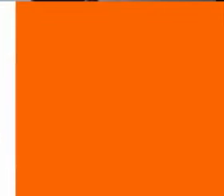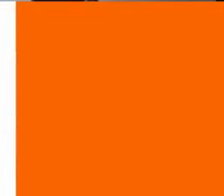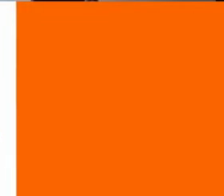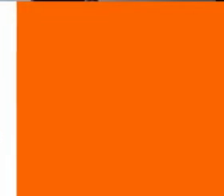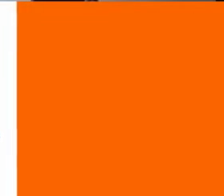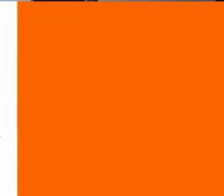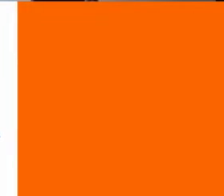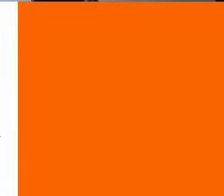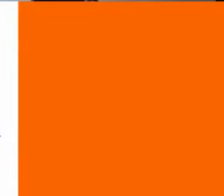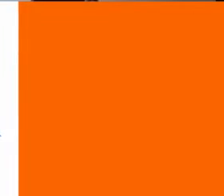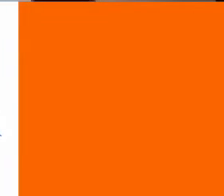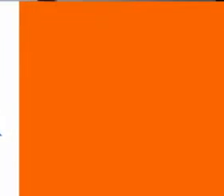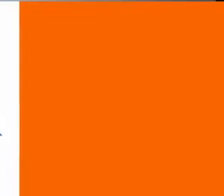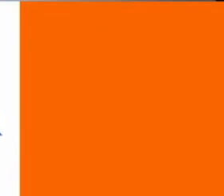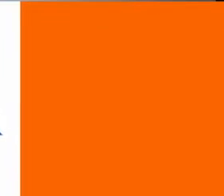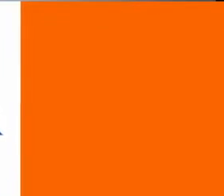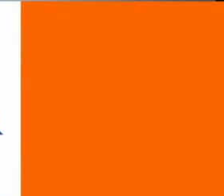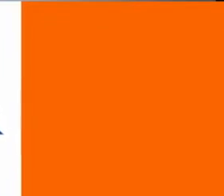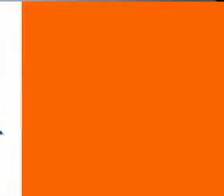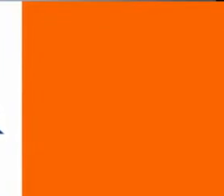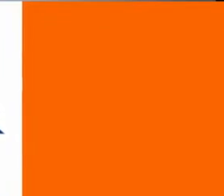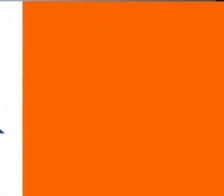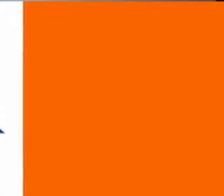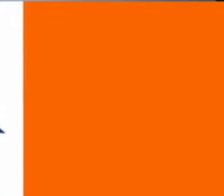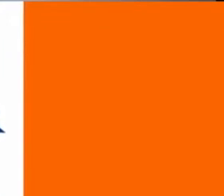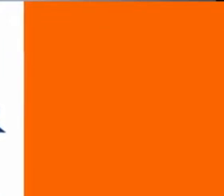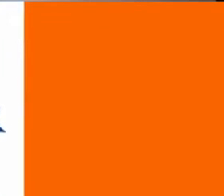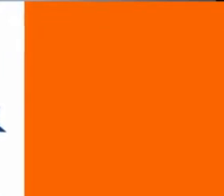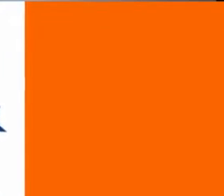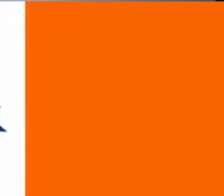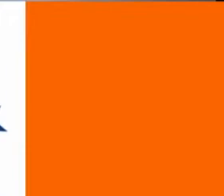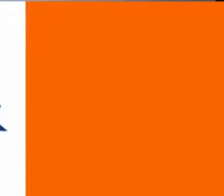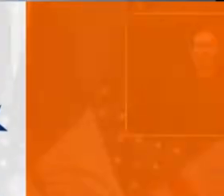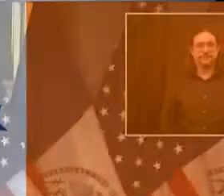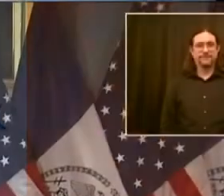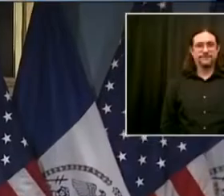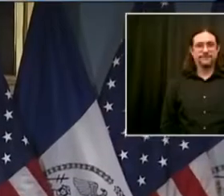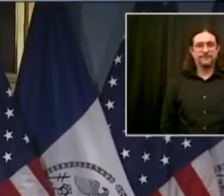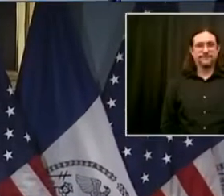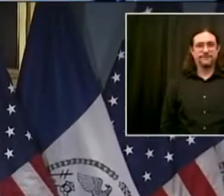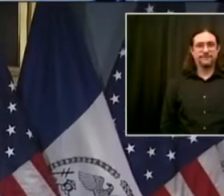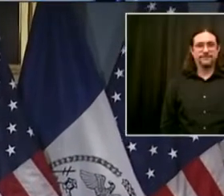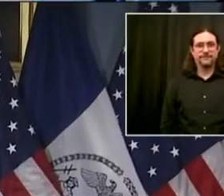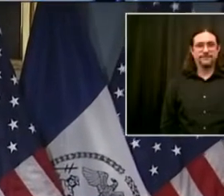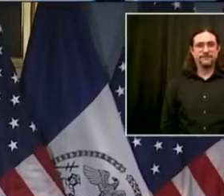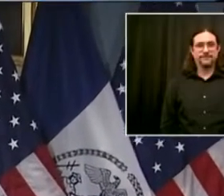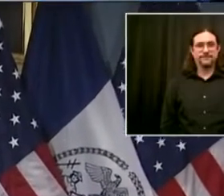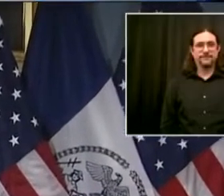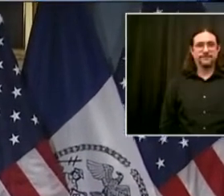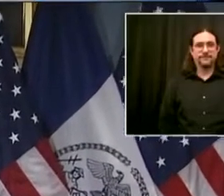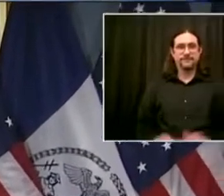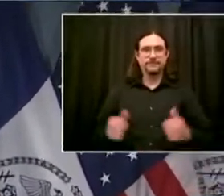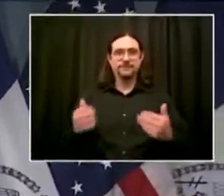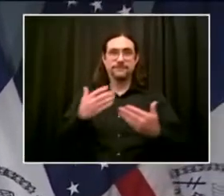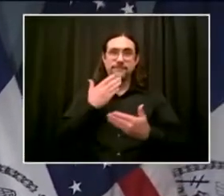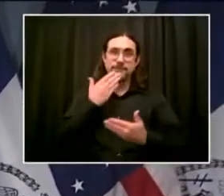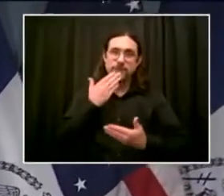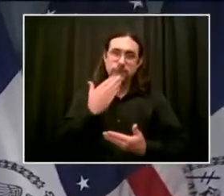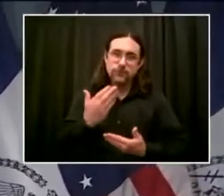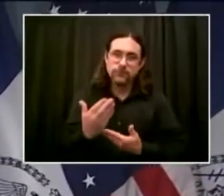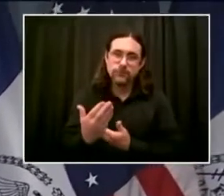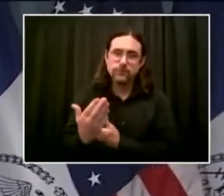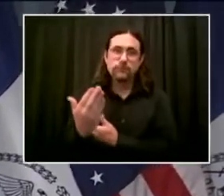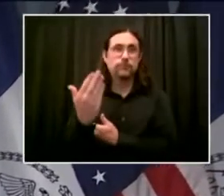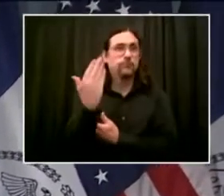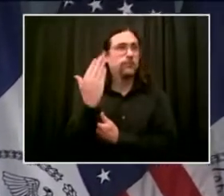Well, the seal of New York City could be getting a makeover. It currently shows an image of a colonial settler holding a looped rope standing next to a Native American.